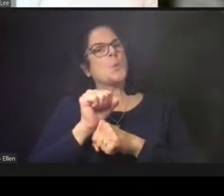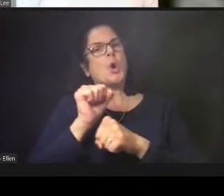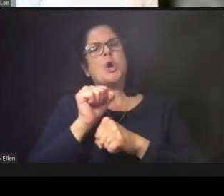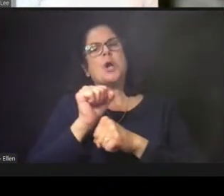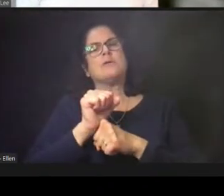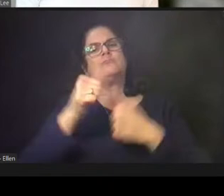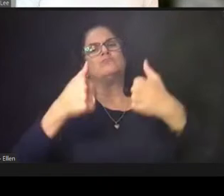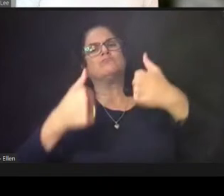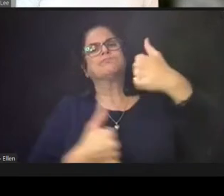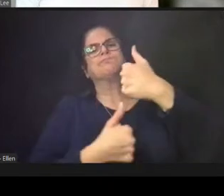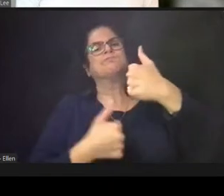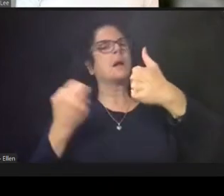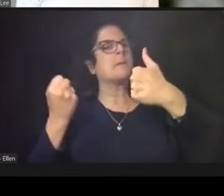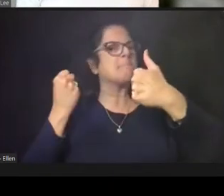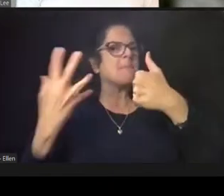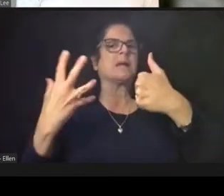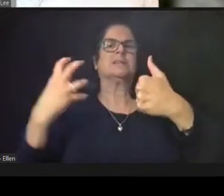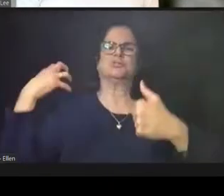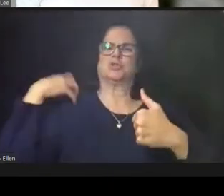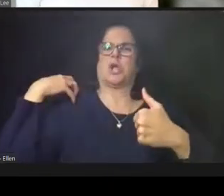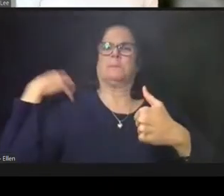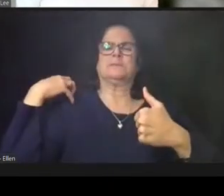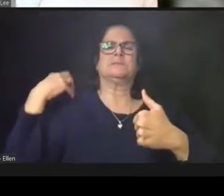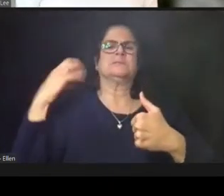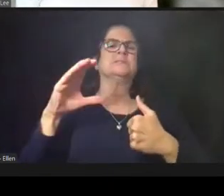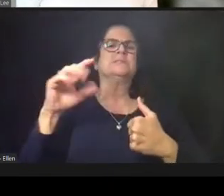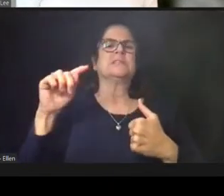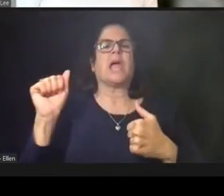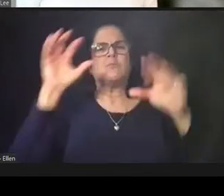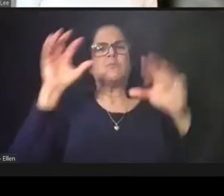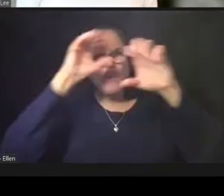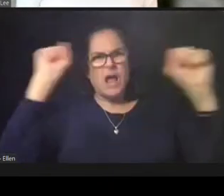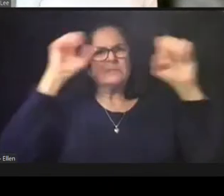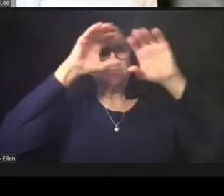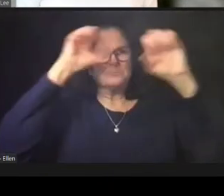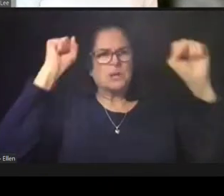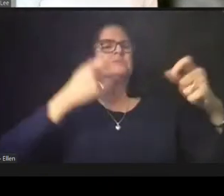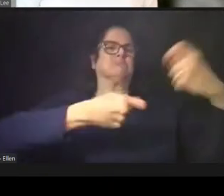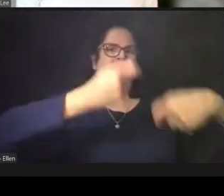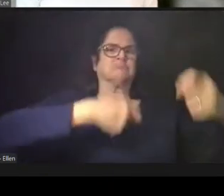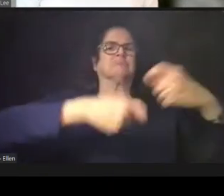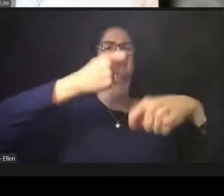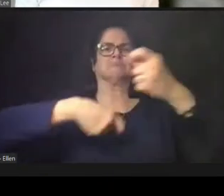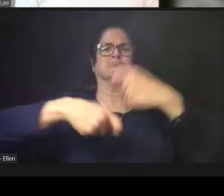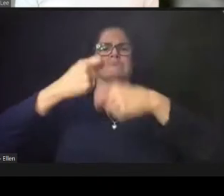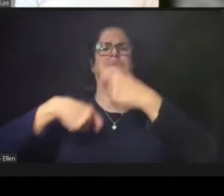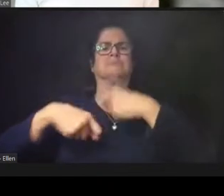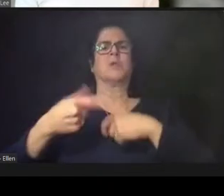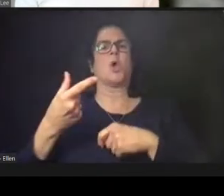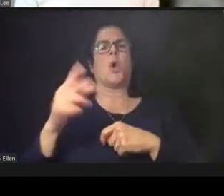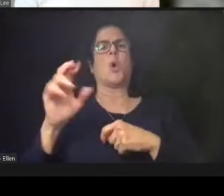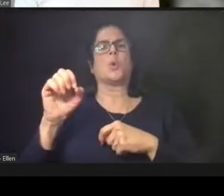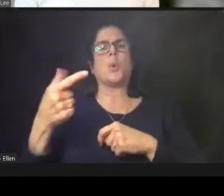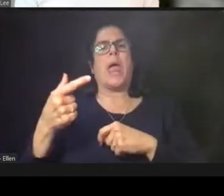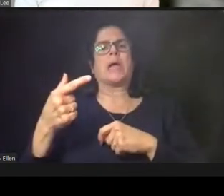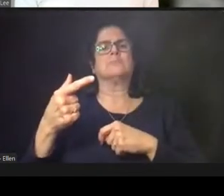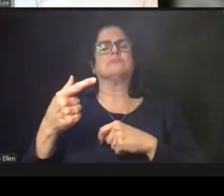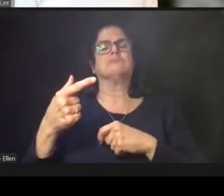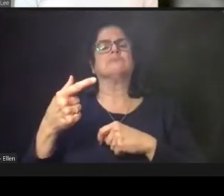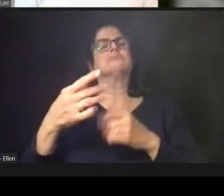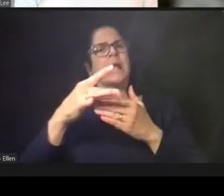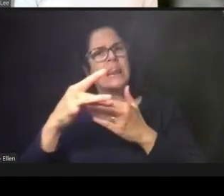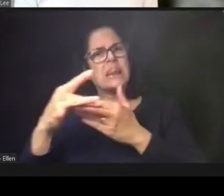directors, CTA presidents, and others who have served in leadership roles and who have looked at him for background on issues,